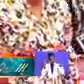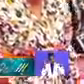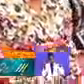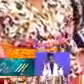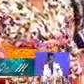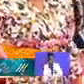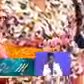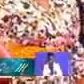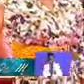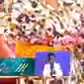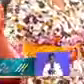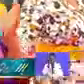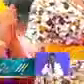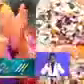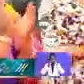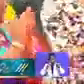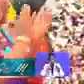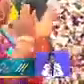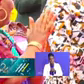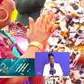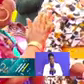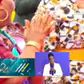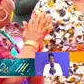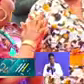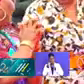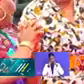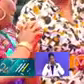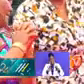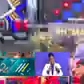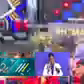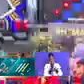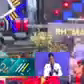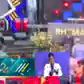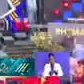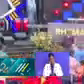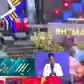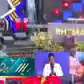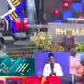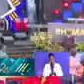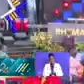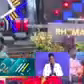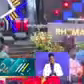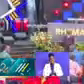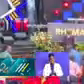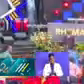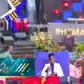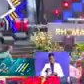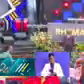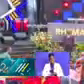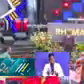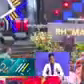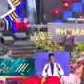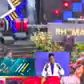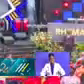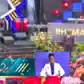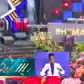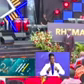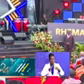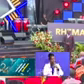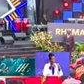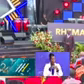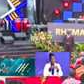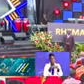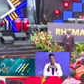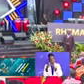our mama God bless you God bless you thank you and we celebrate also the life of all the